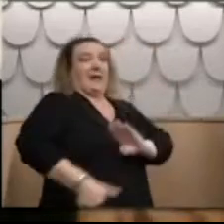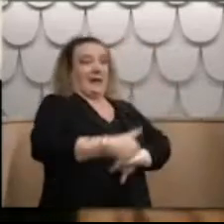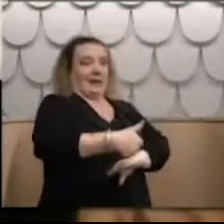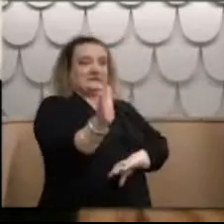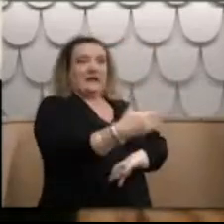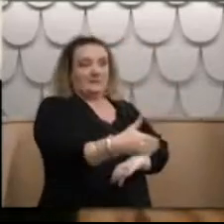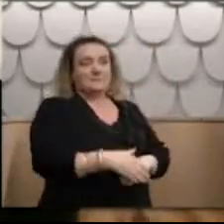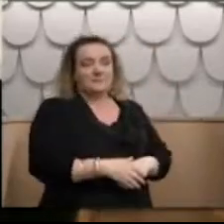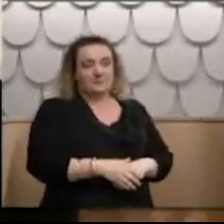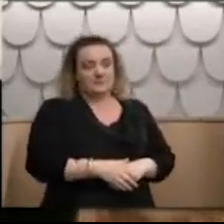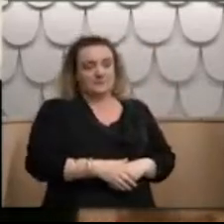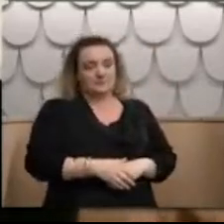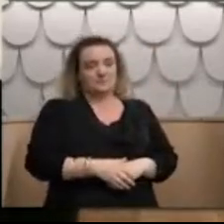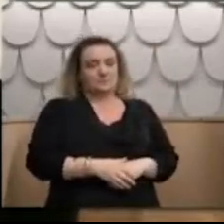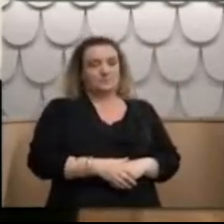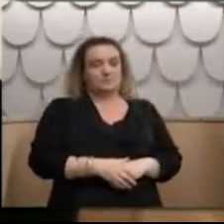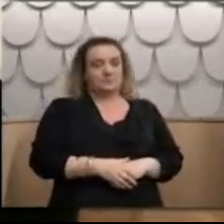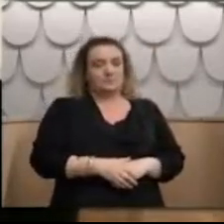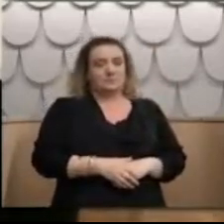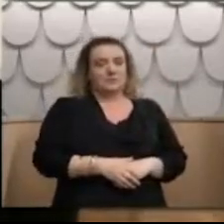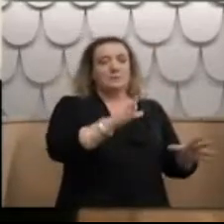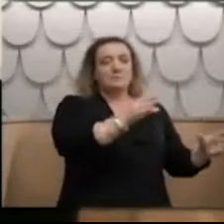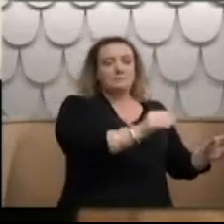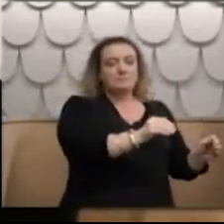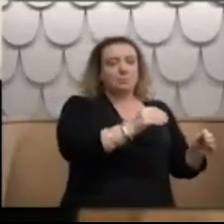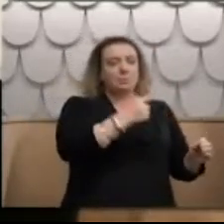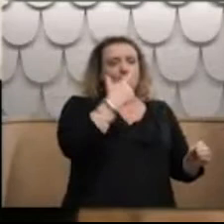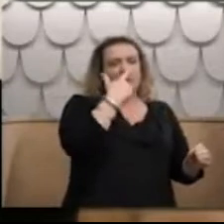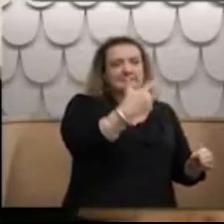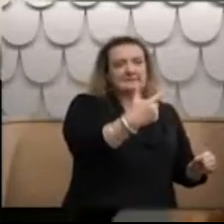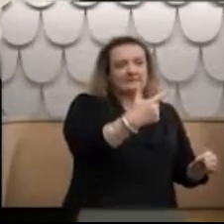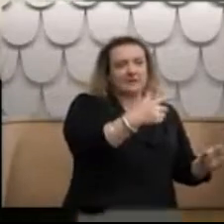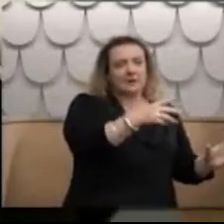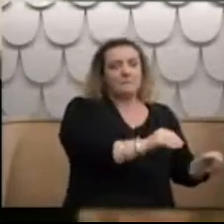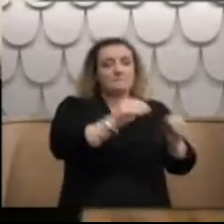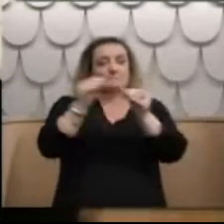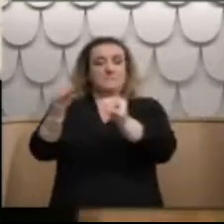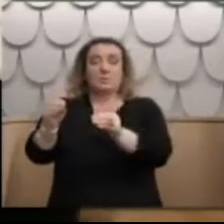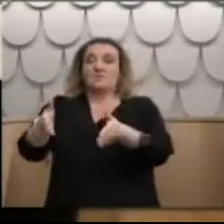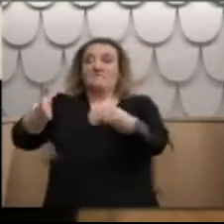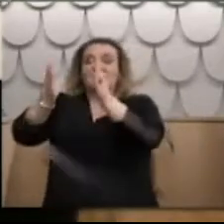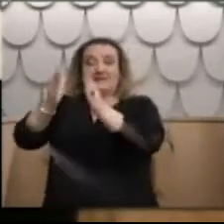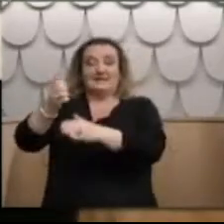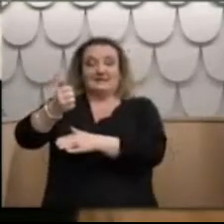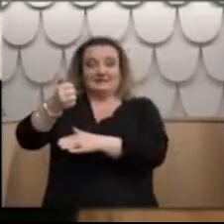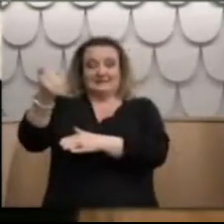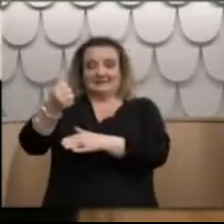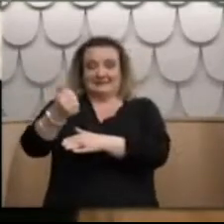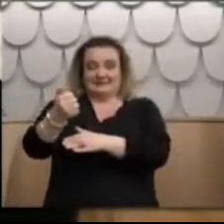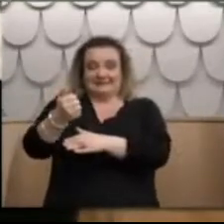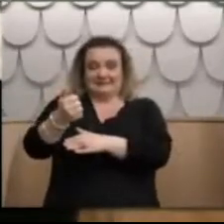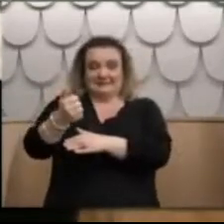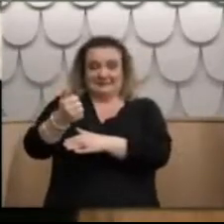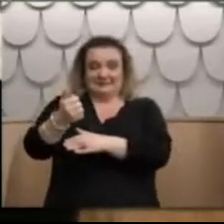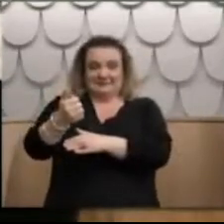When I left from Villa 7, I went to Villa 16. And Villa 16 is all adolescent people.